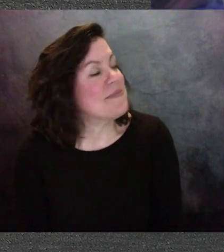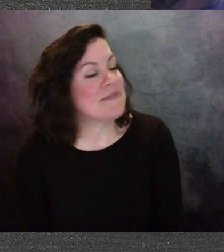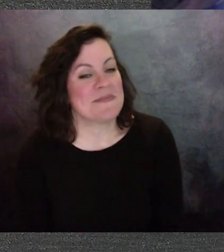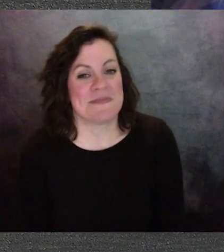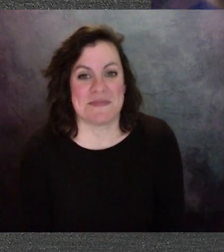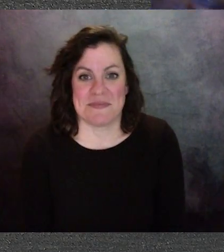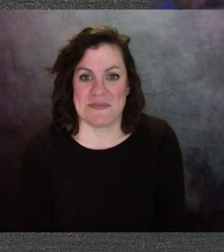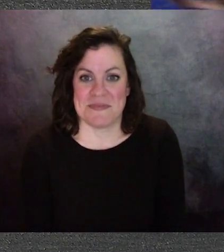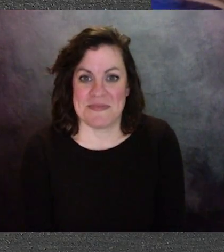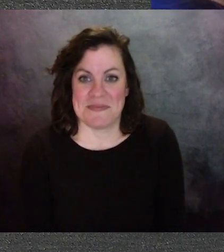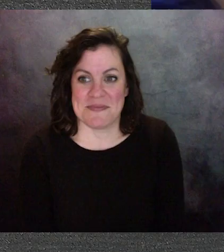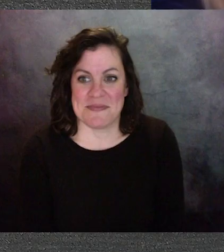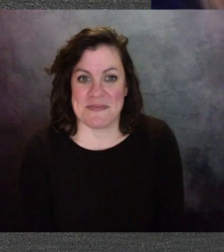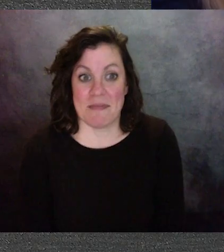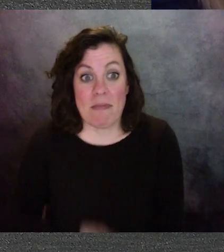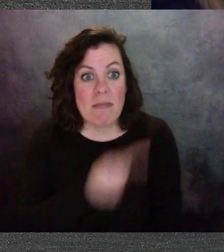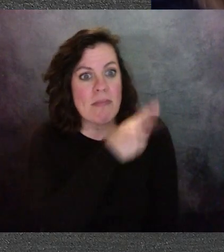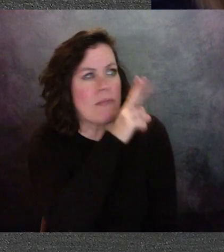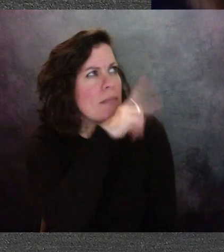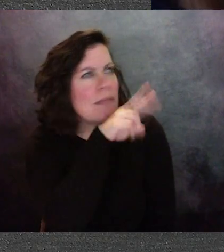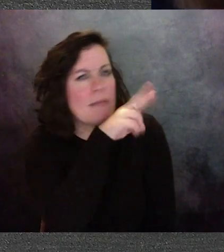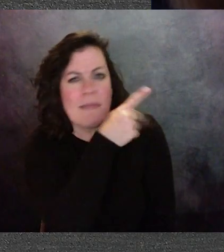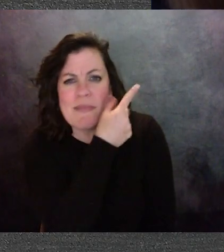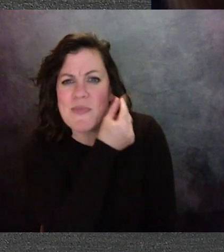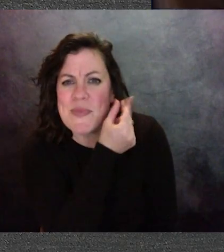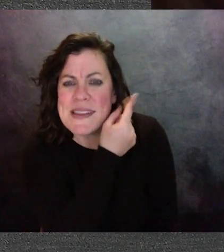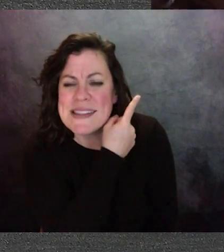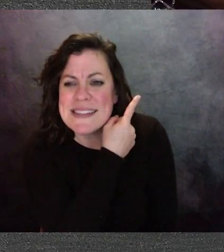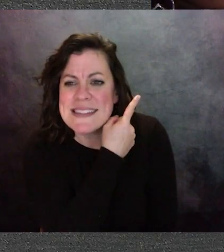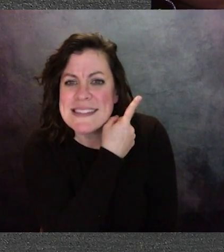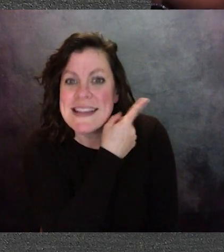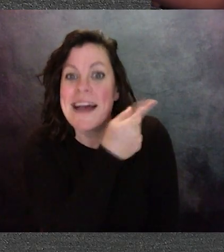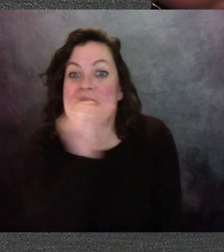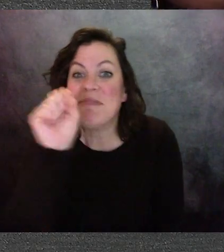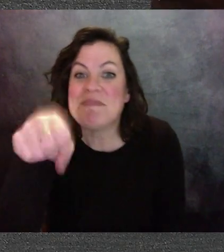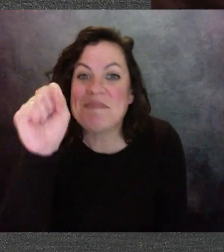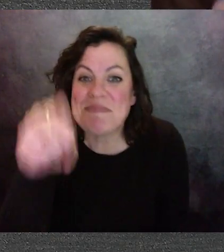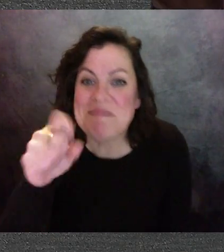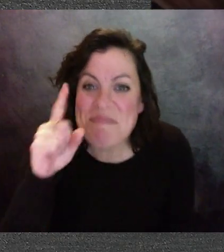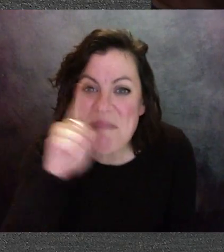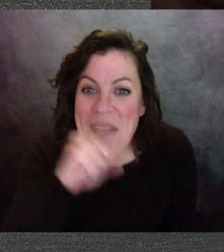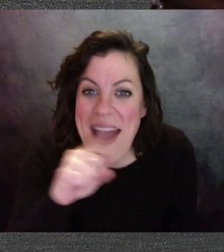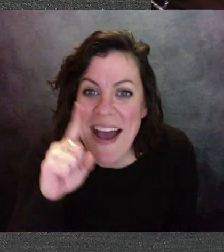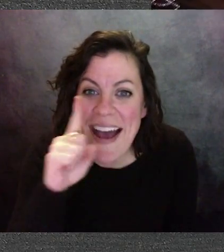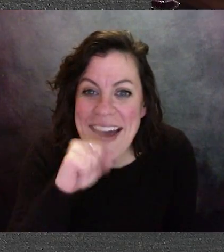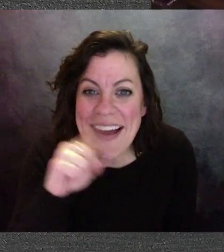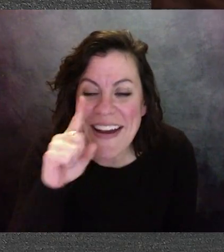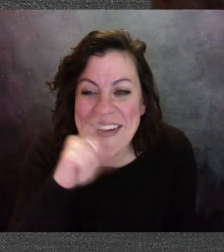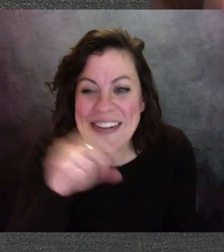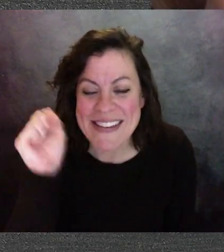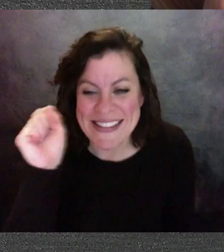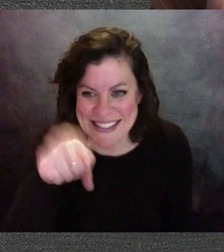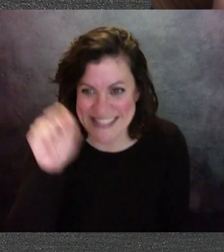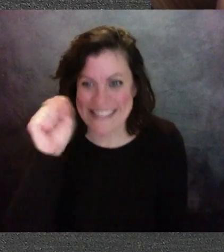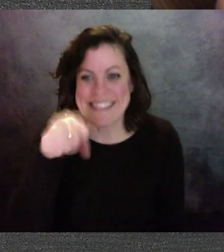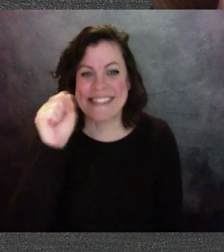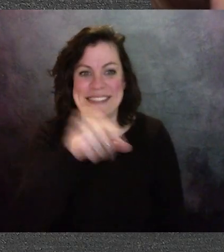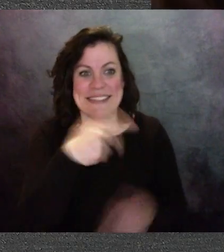Let me see if you can guess. I made a little mouse, do you see? And I even put a little piece of cheese next